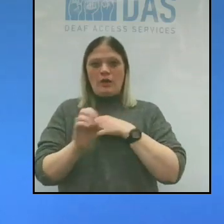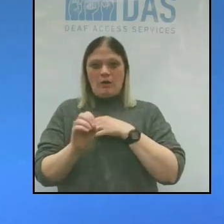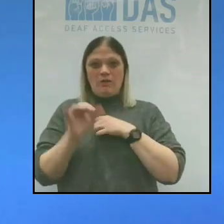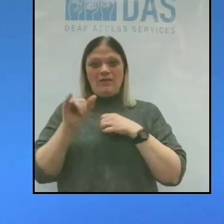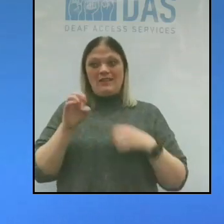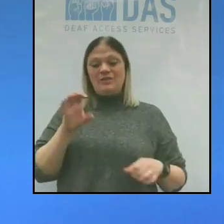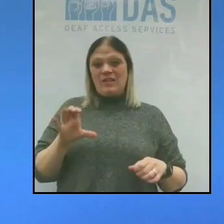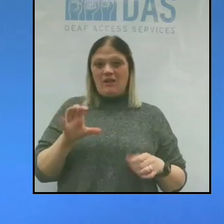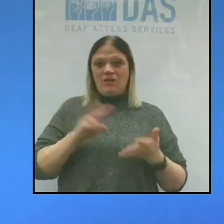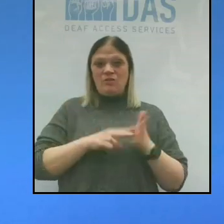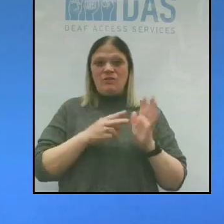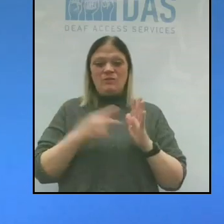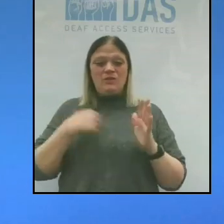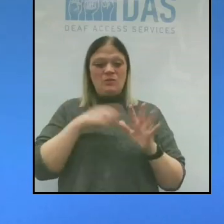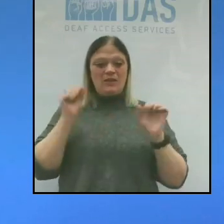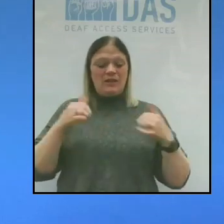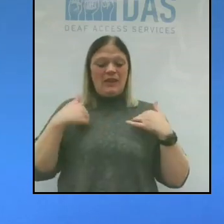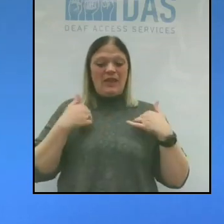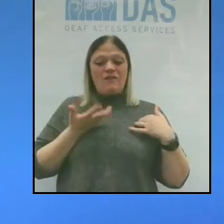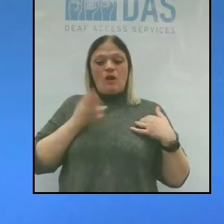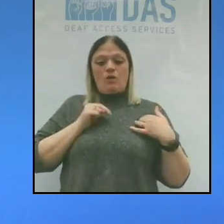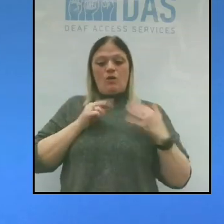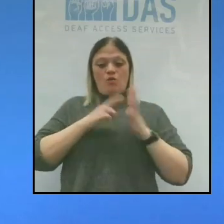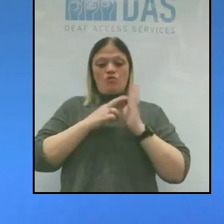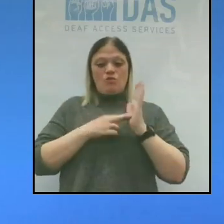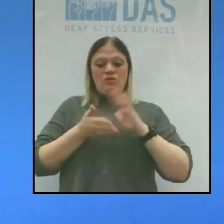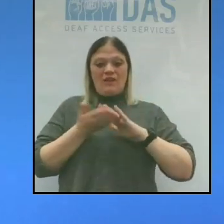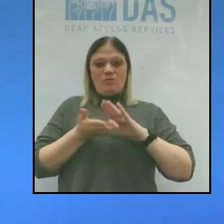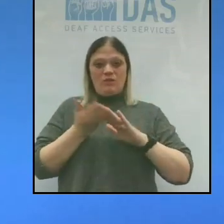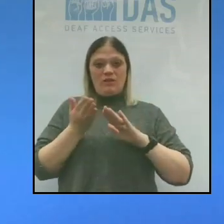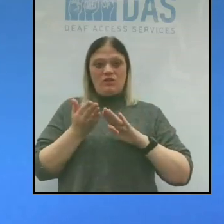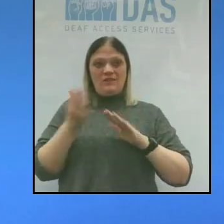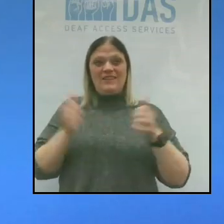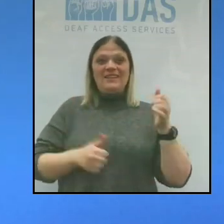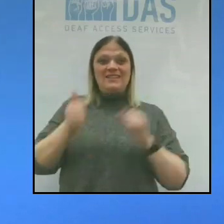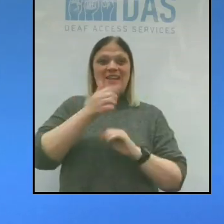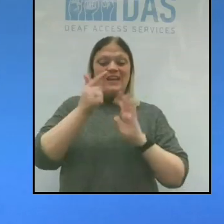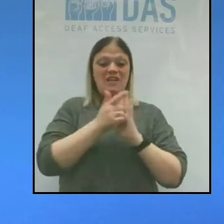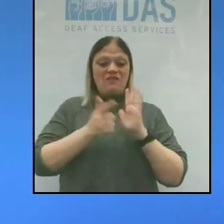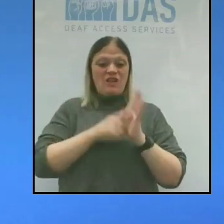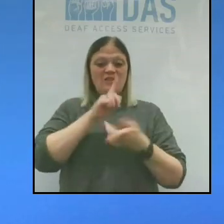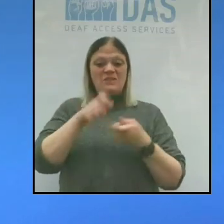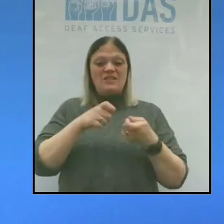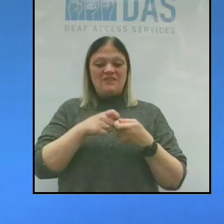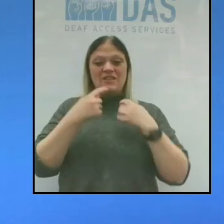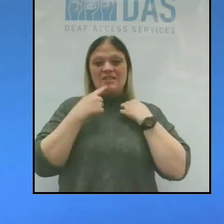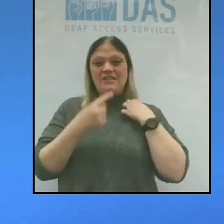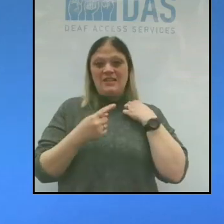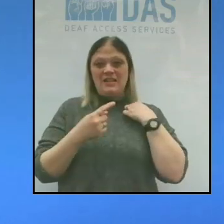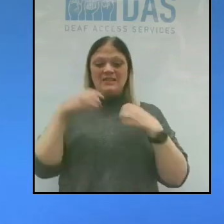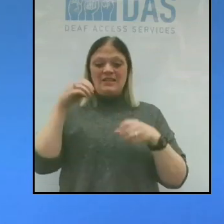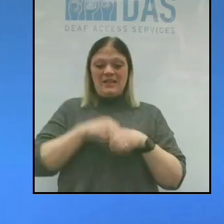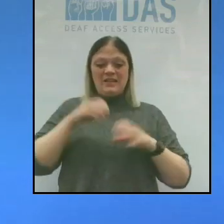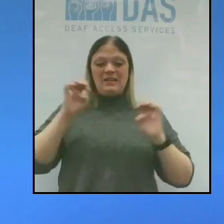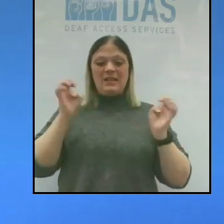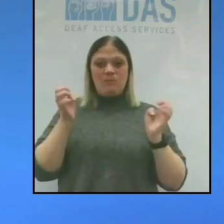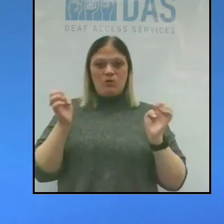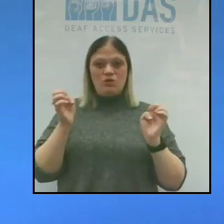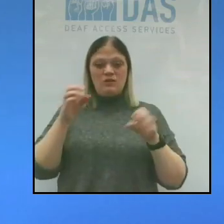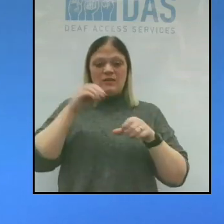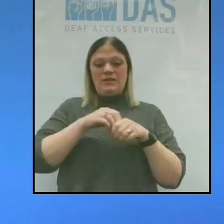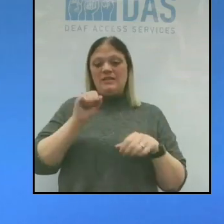is, which means we can have our own rules of operation. But New York State executive law specifically says that in an emergency, in a